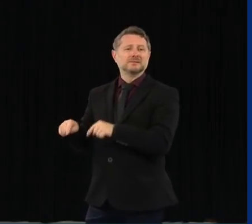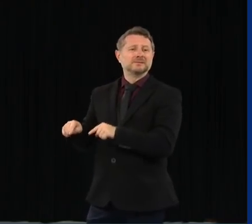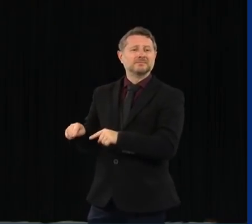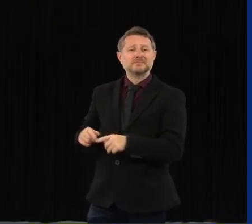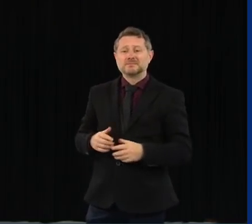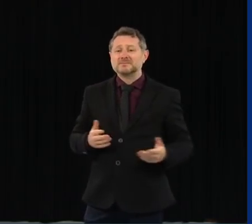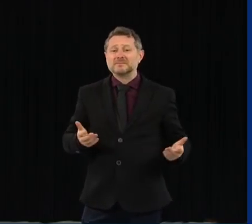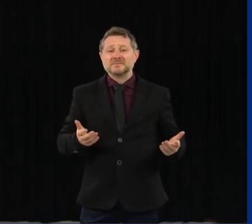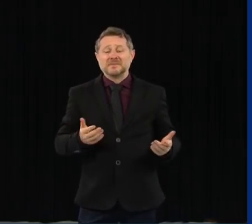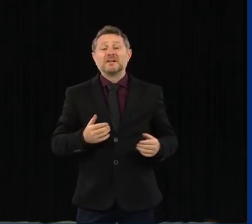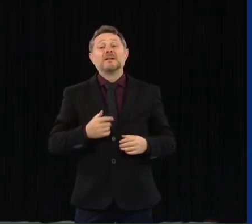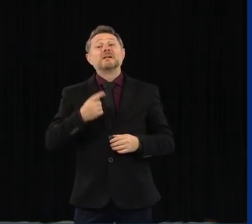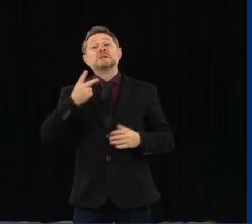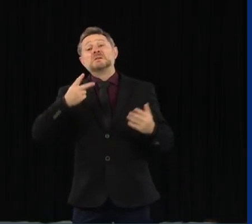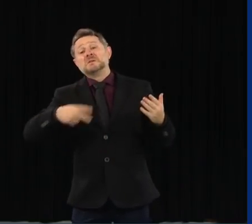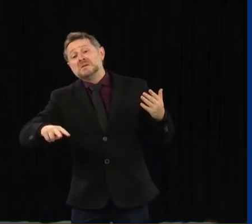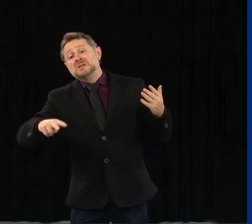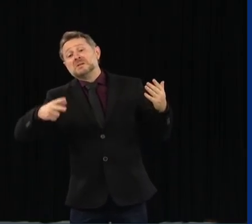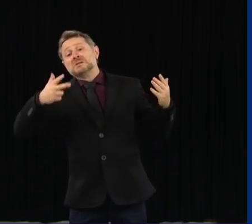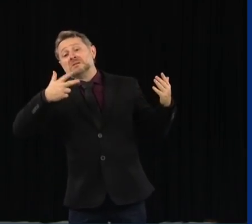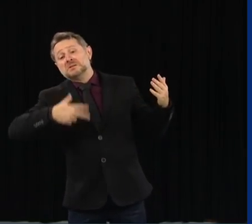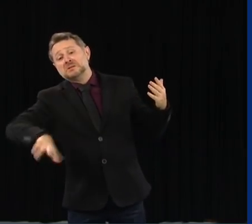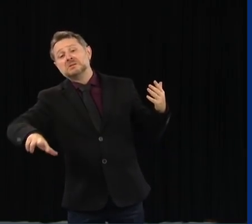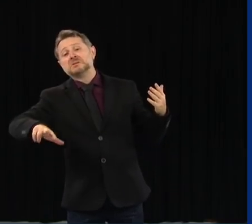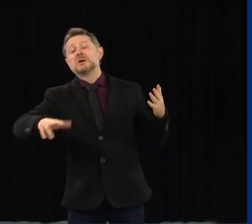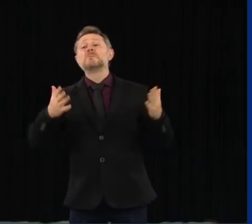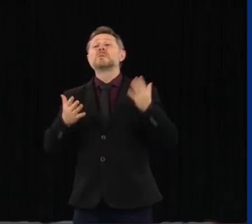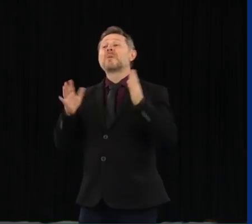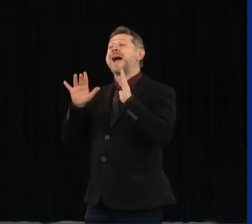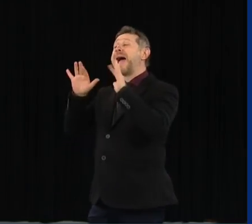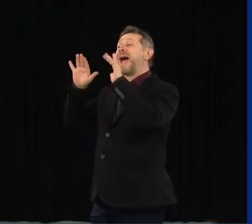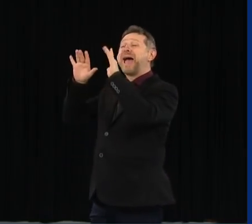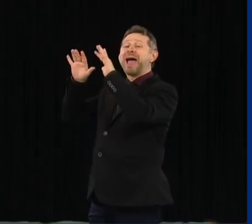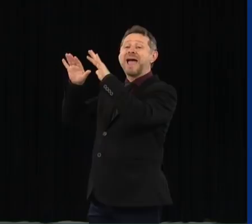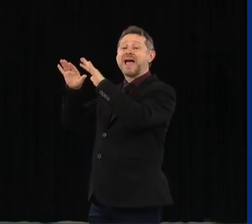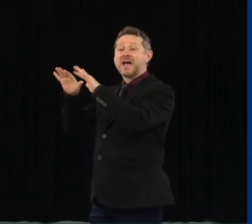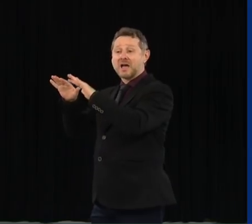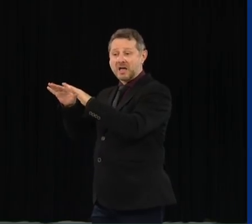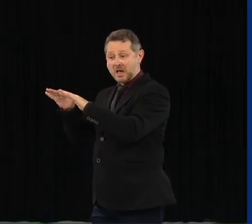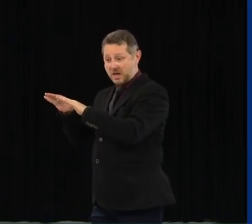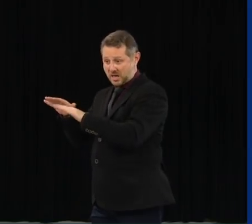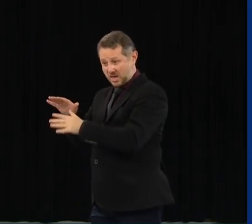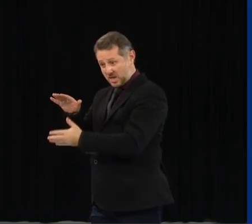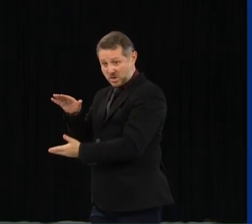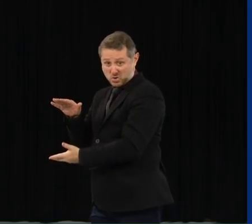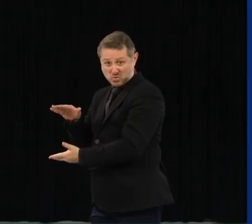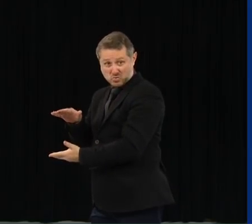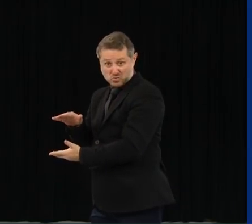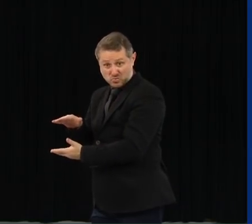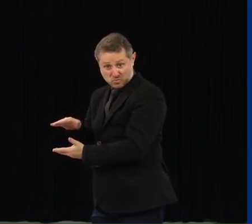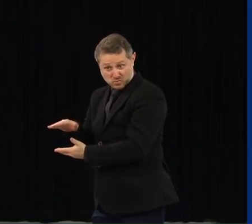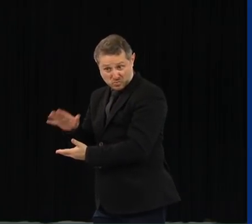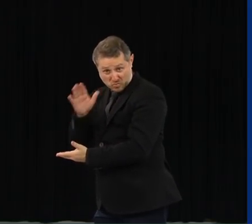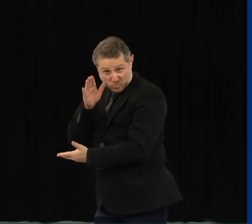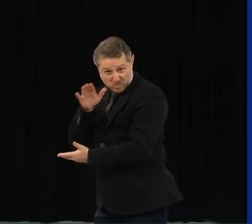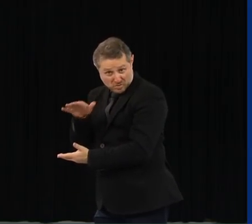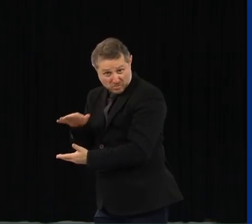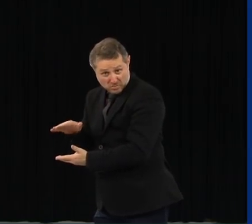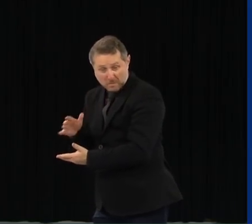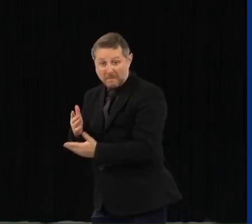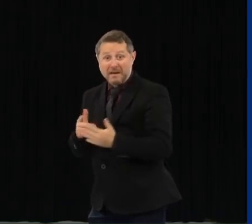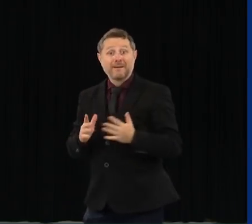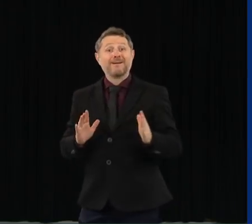17 days, 21 days, we're on the other side of the curve. And we're coming down. And then I don't need